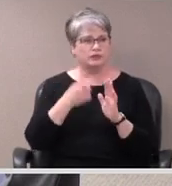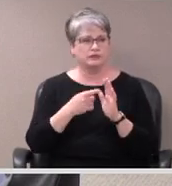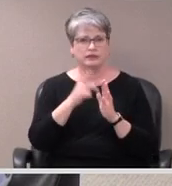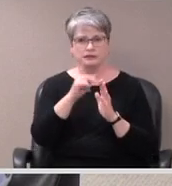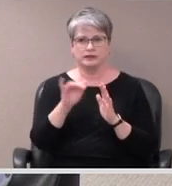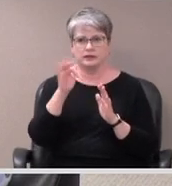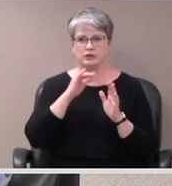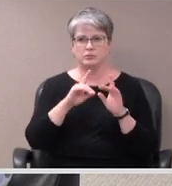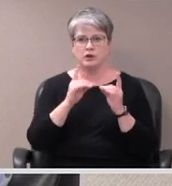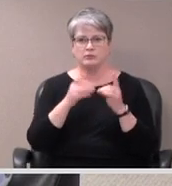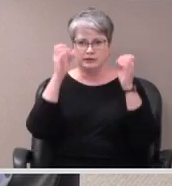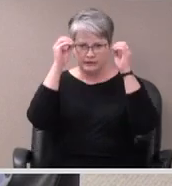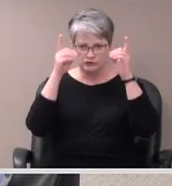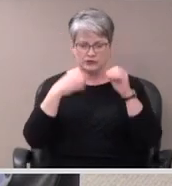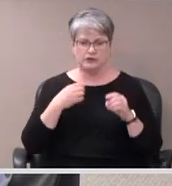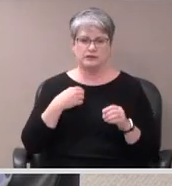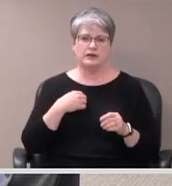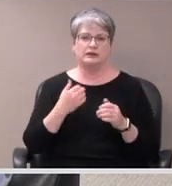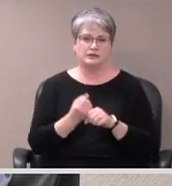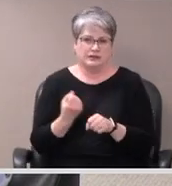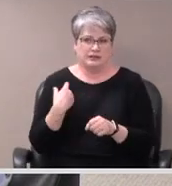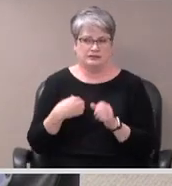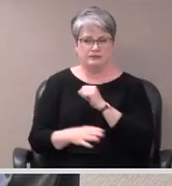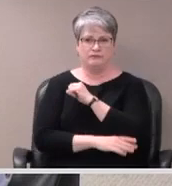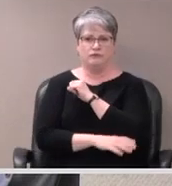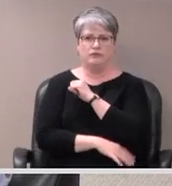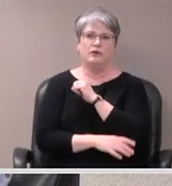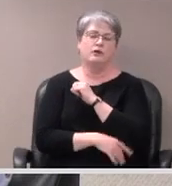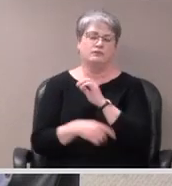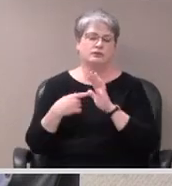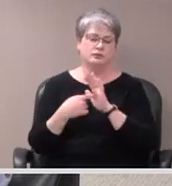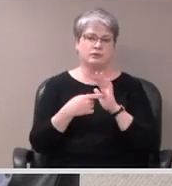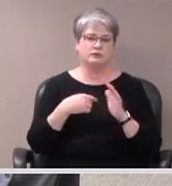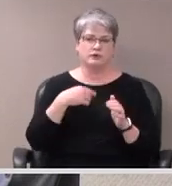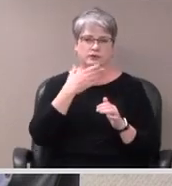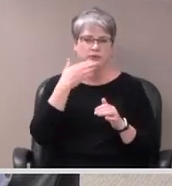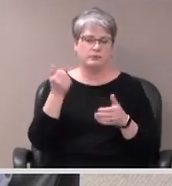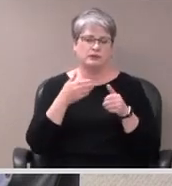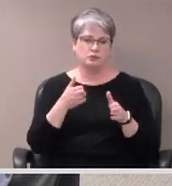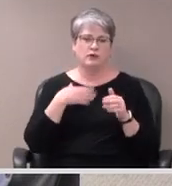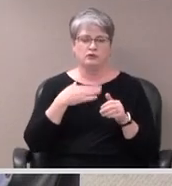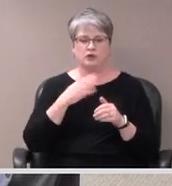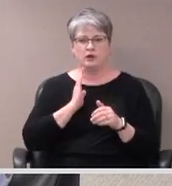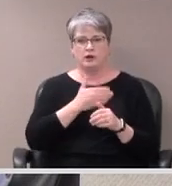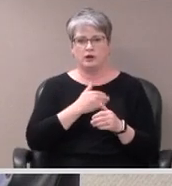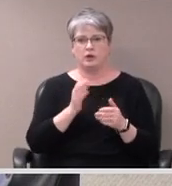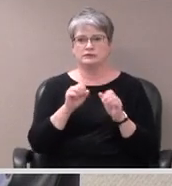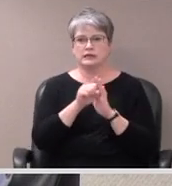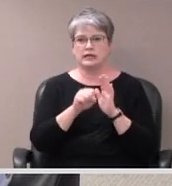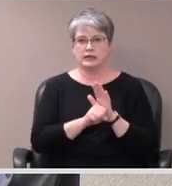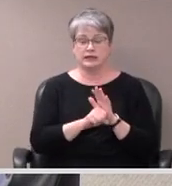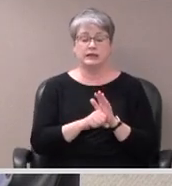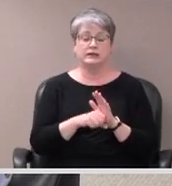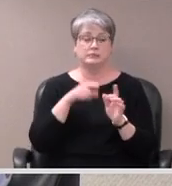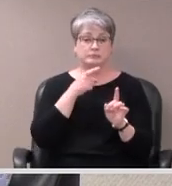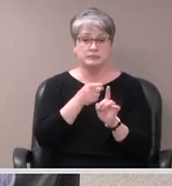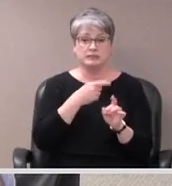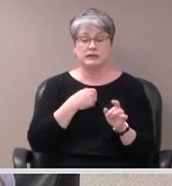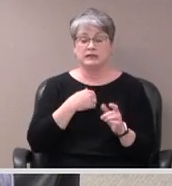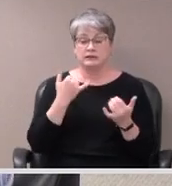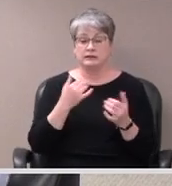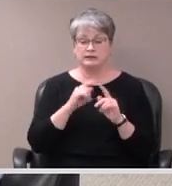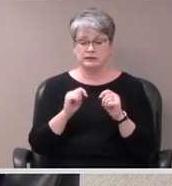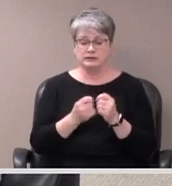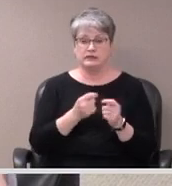Education's Continuous Improvement Summit last fall as being a model for best practice for our state. The mission of this team is to provide